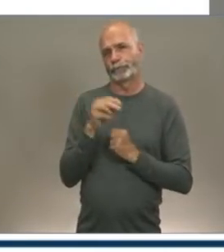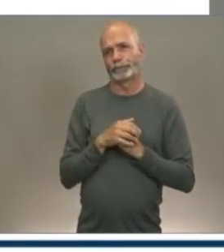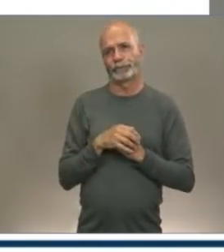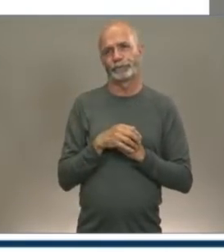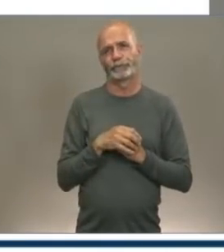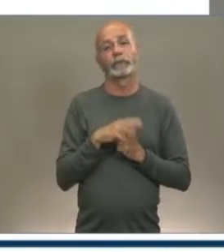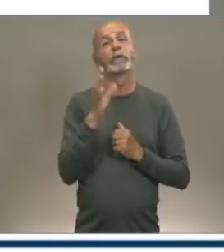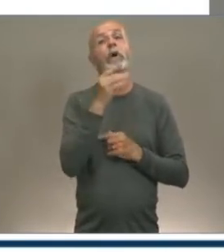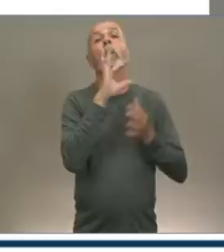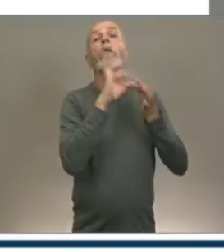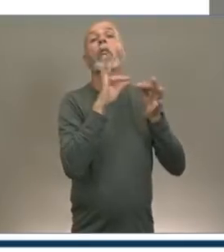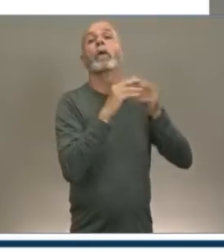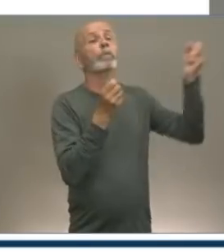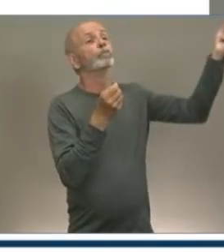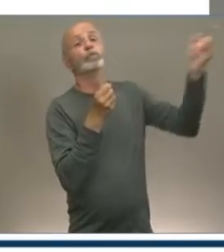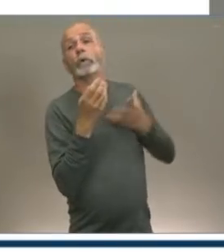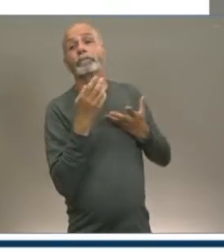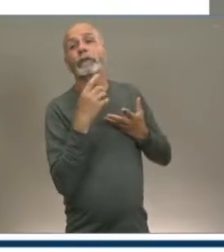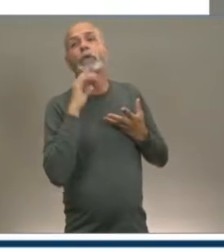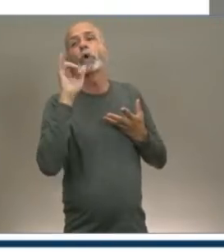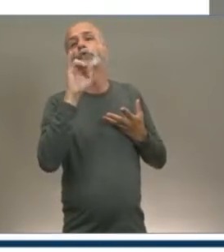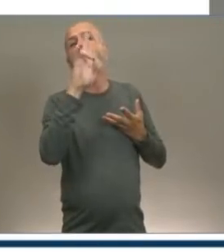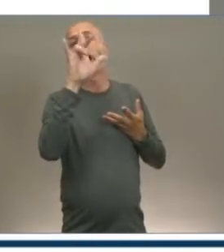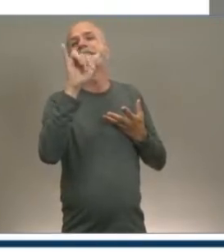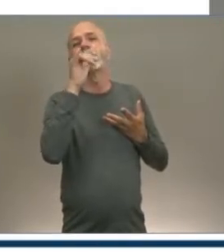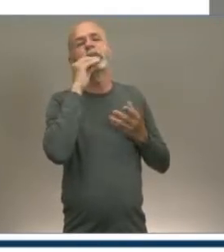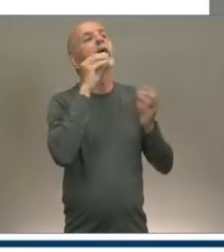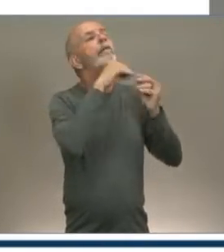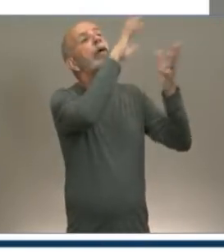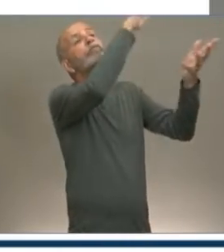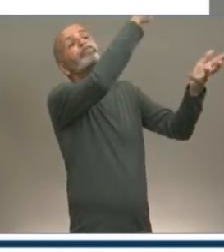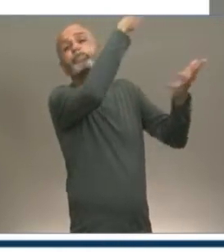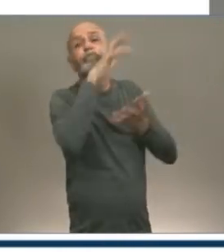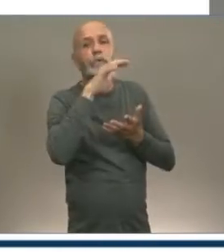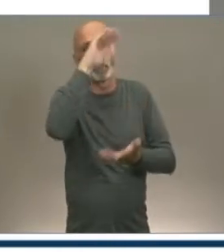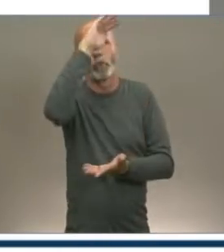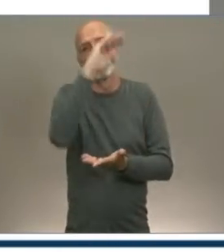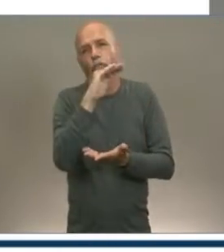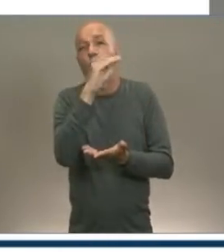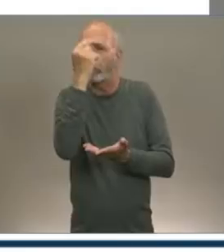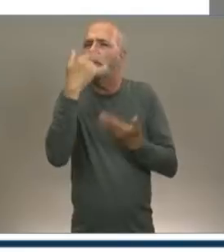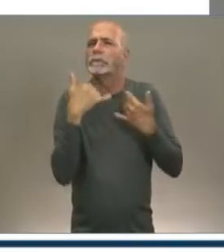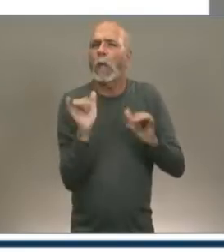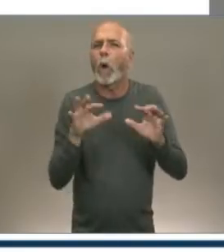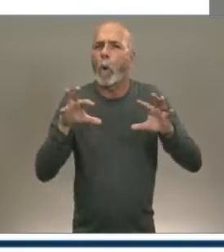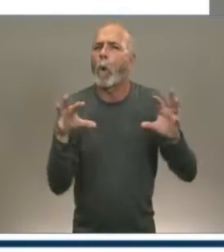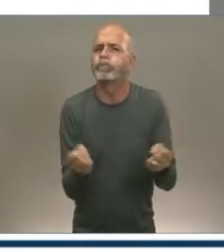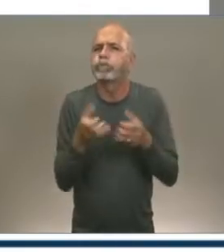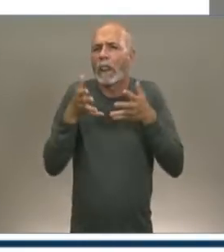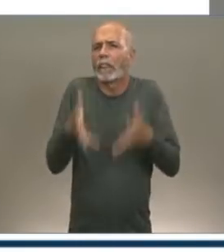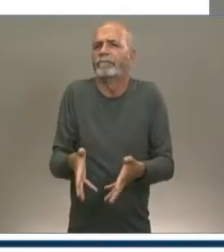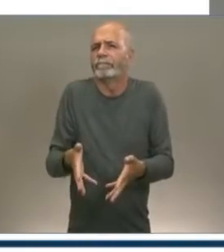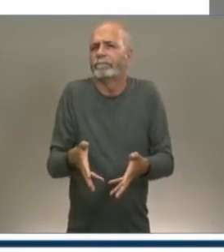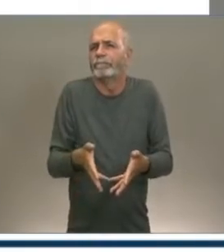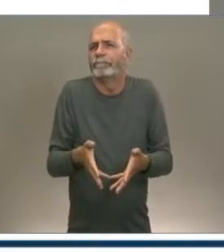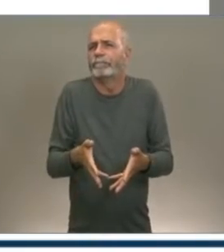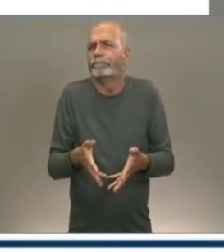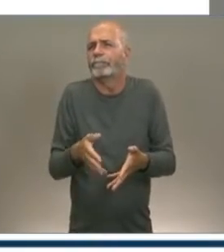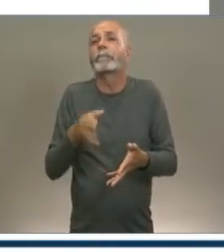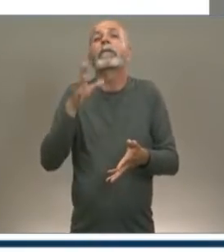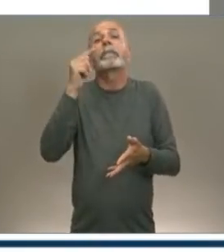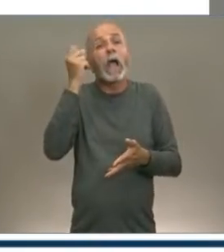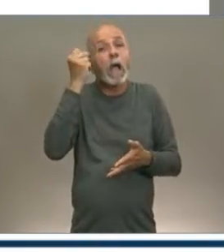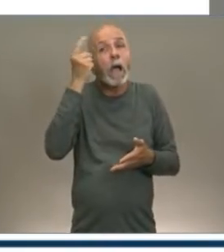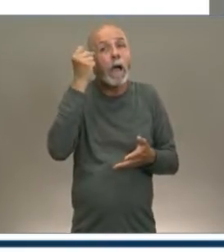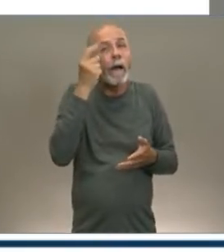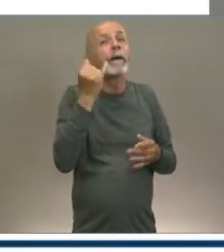get a decrease in the expected amount, but we have more than enough vaccine for our needs. It's just that our supply is going to shift to be over